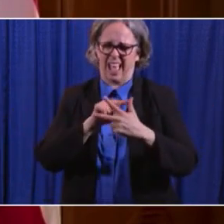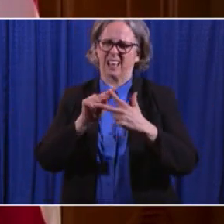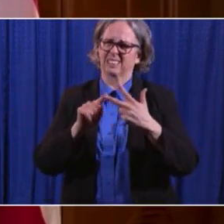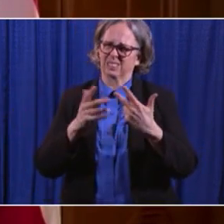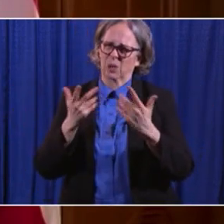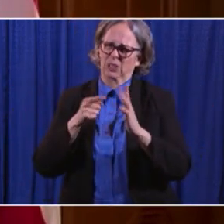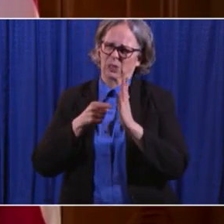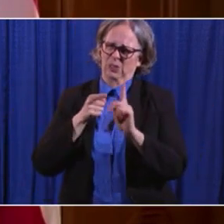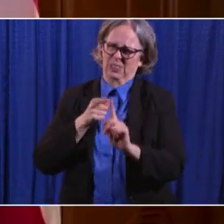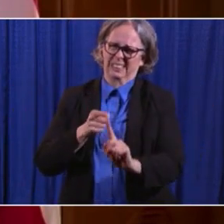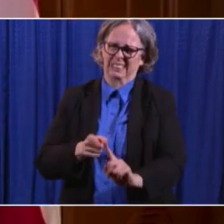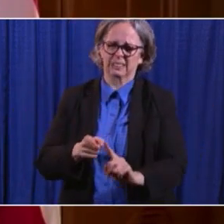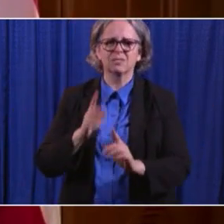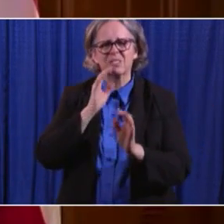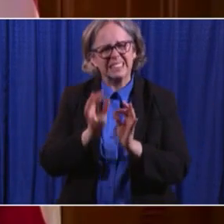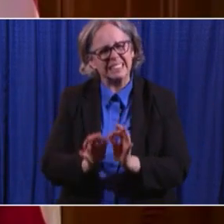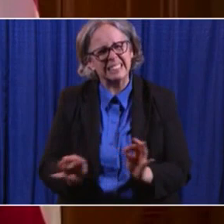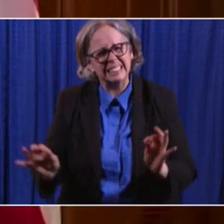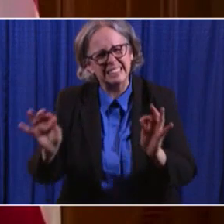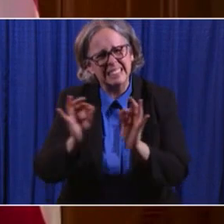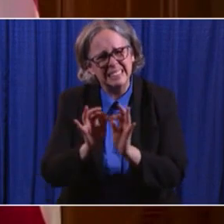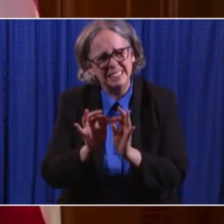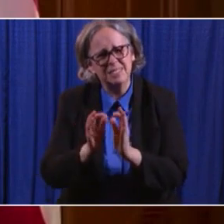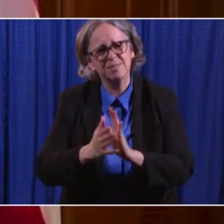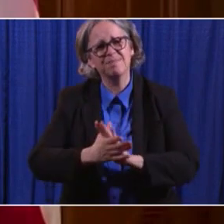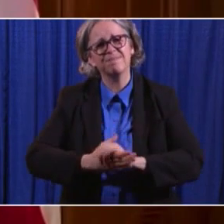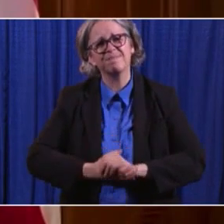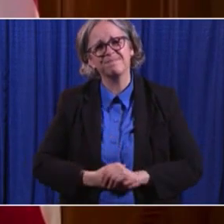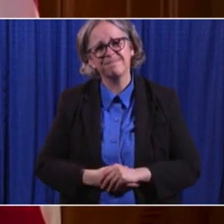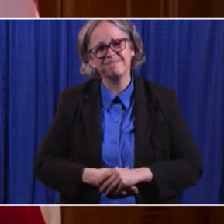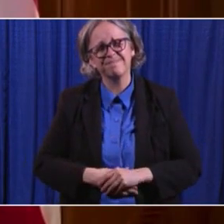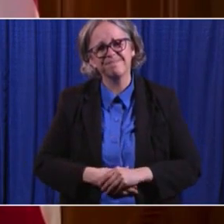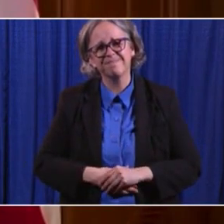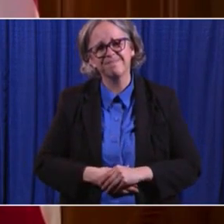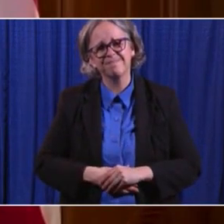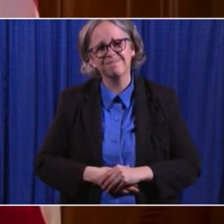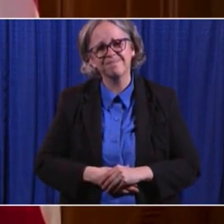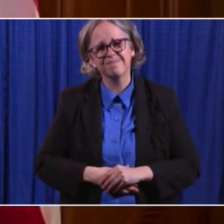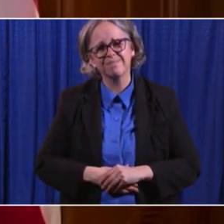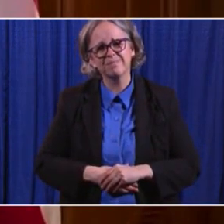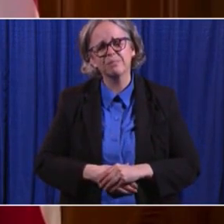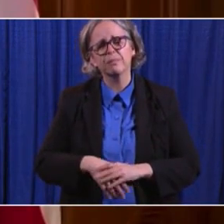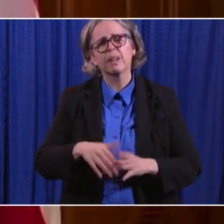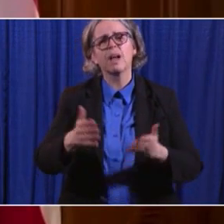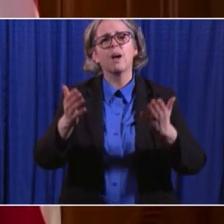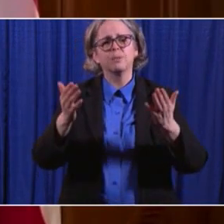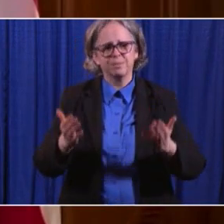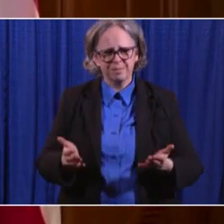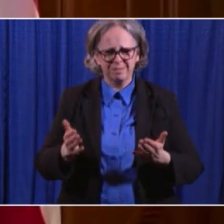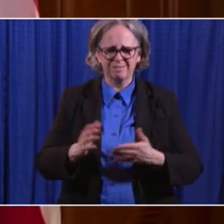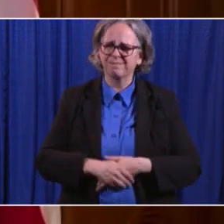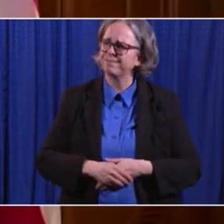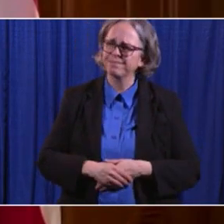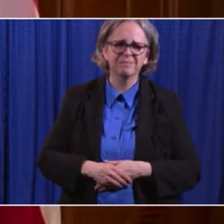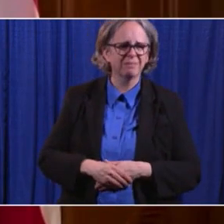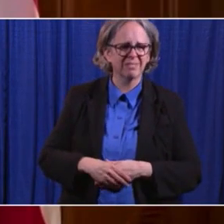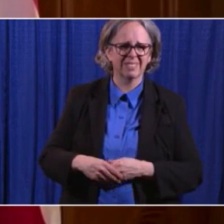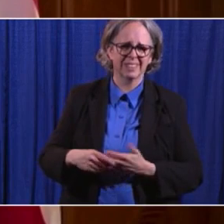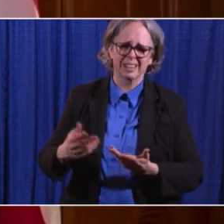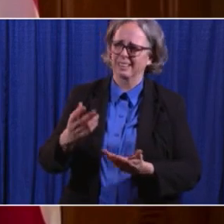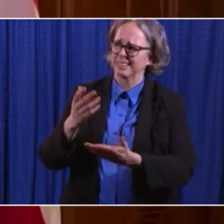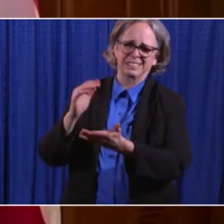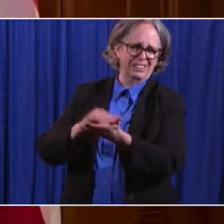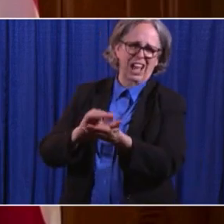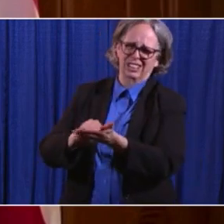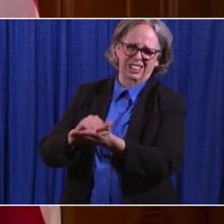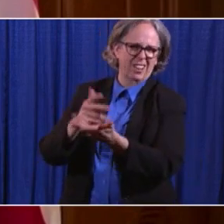really important. Let me add one, it's common sense. And again, basic things,